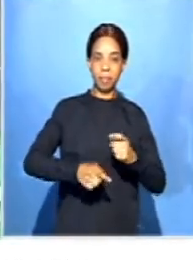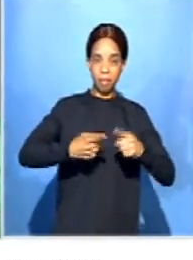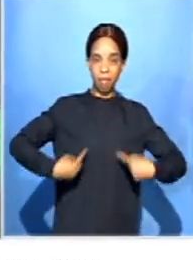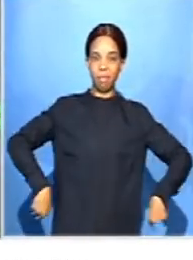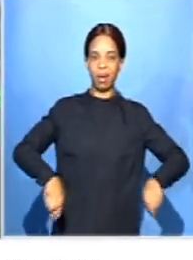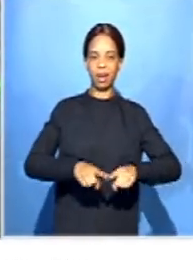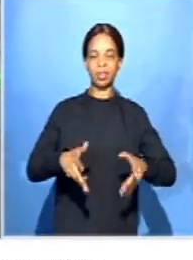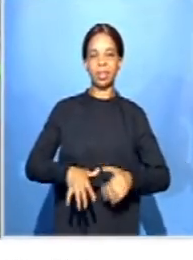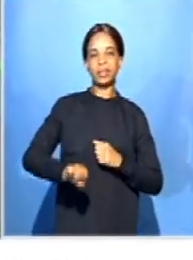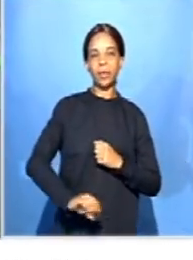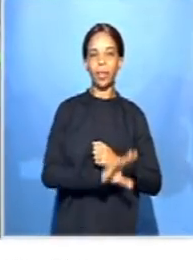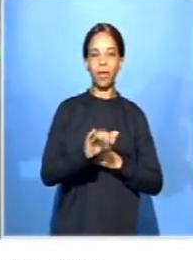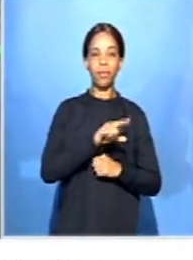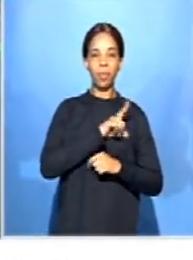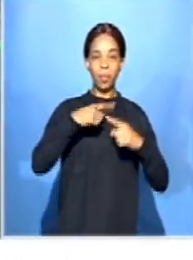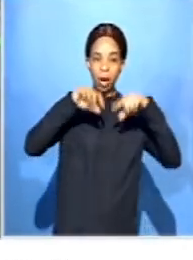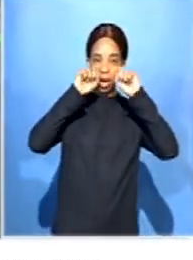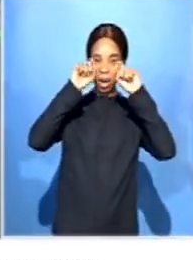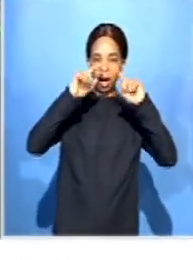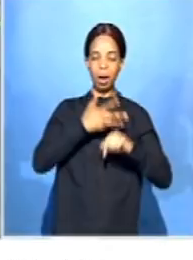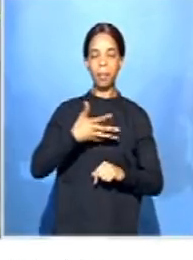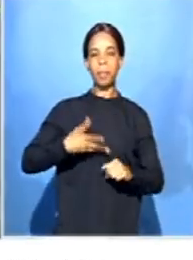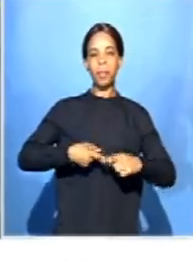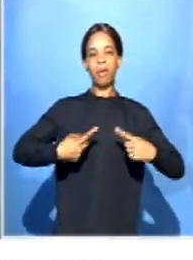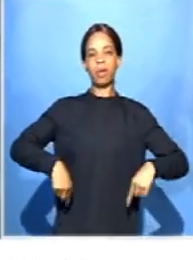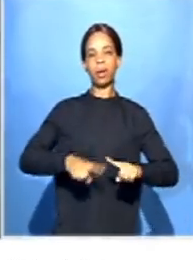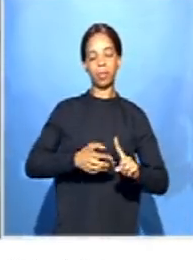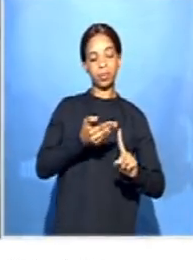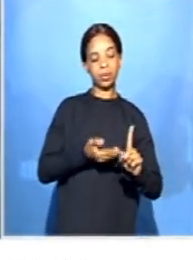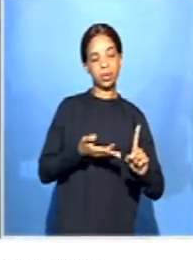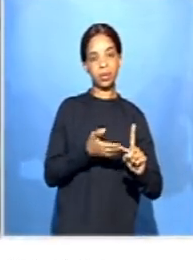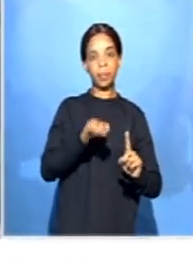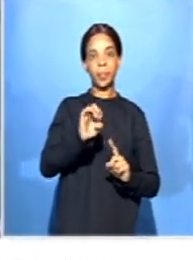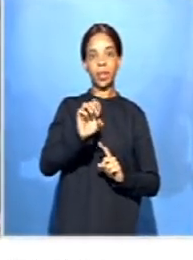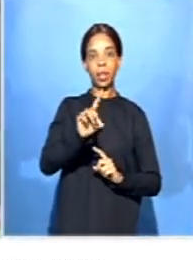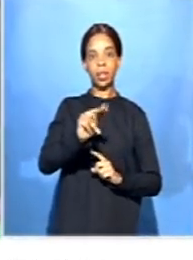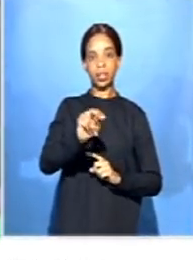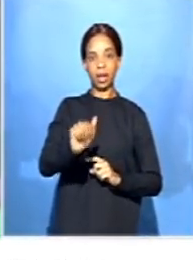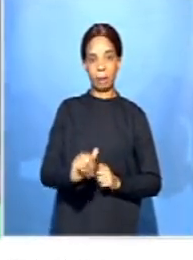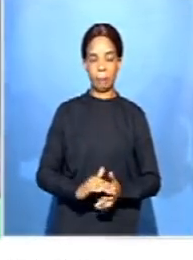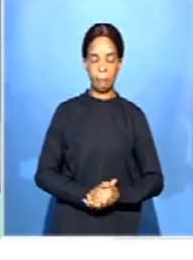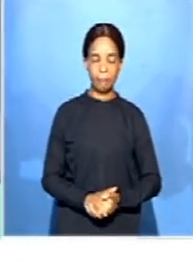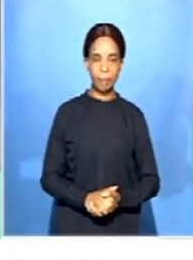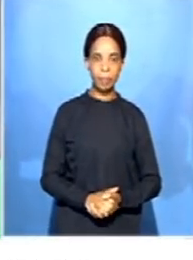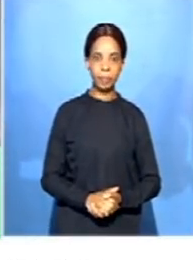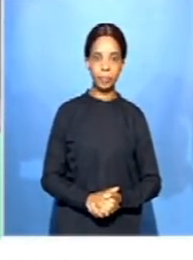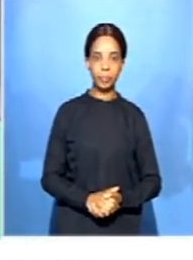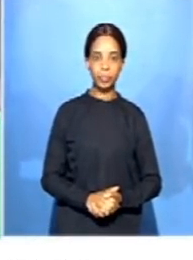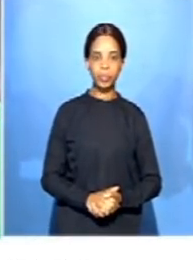ga re lelela o wa rona mogaka wa rona mme Edna Molewa ke batla go tsaya tšhono